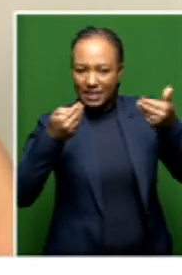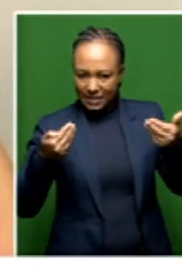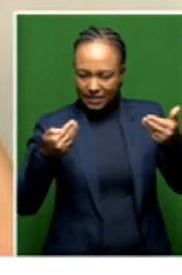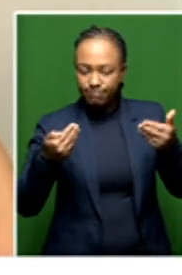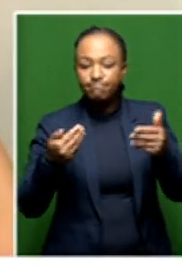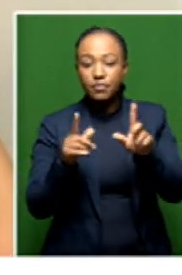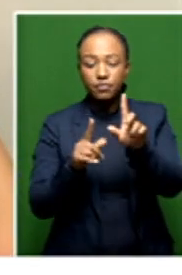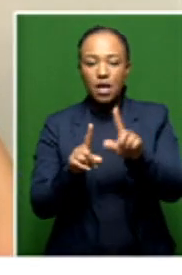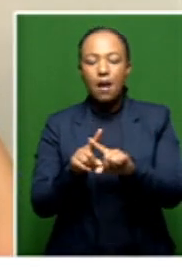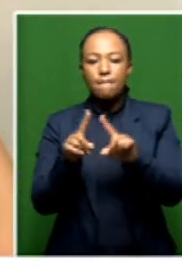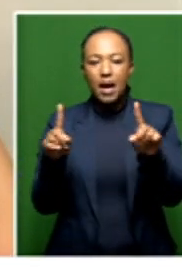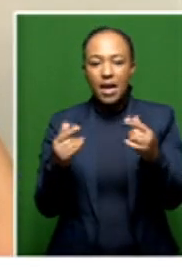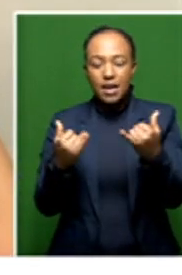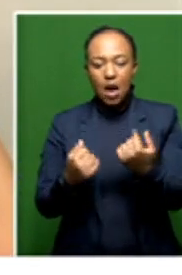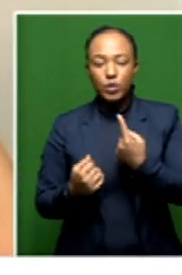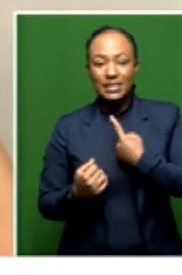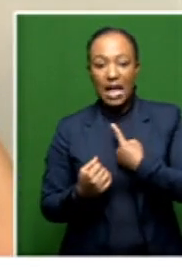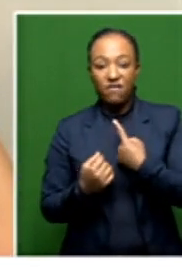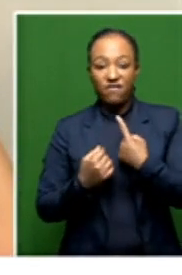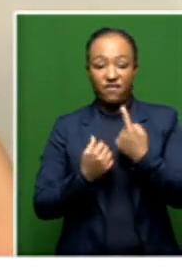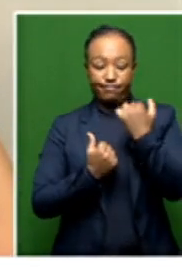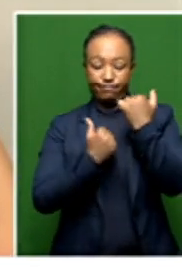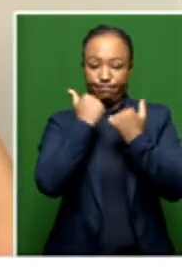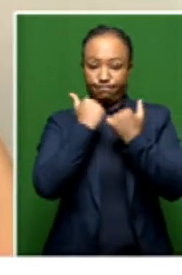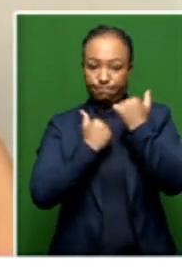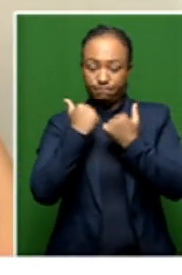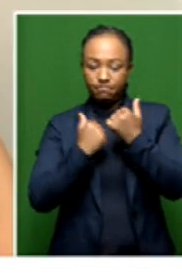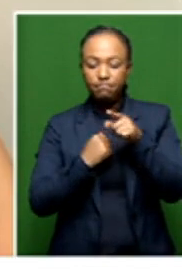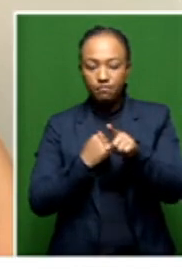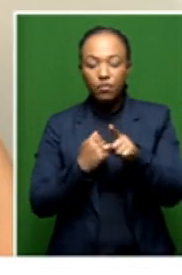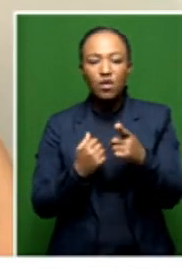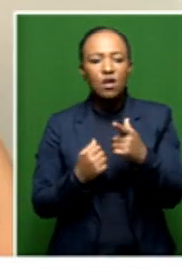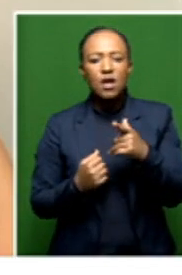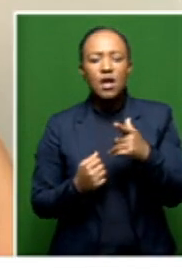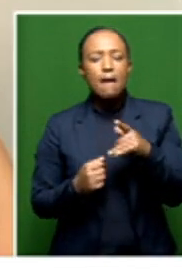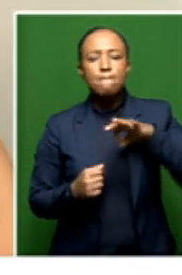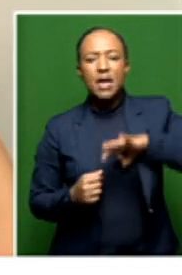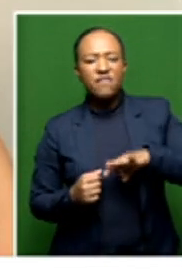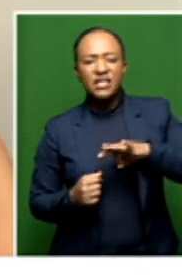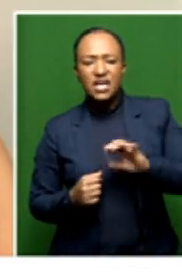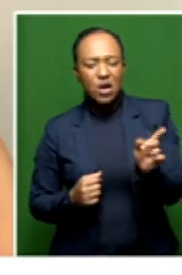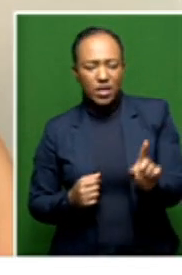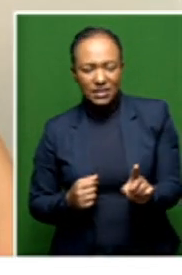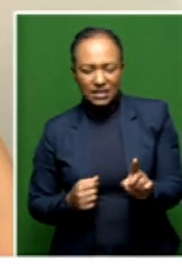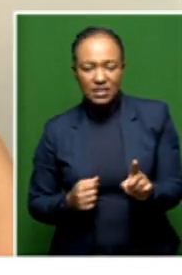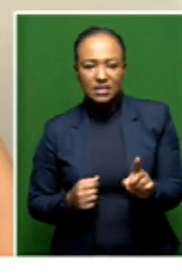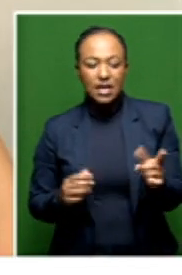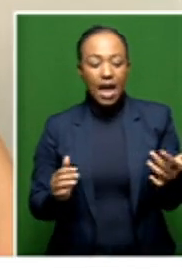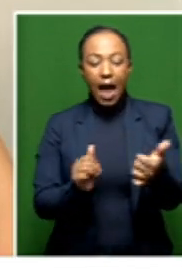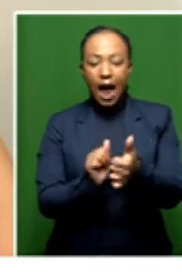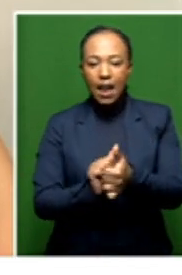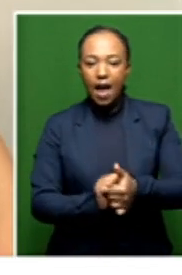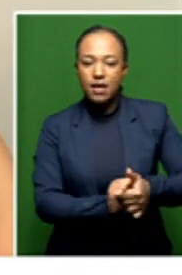But let's do a bit of self-assessment, if you will. What is the beneficial relationship between the alliance partners